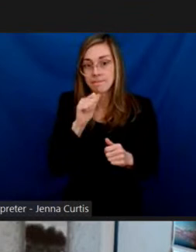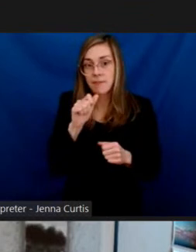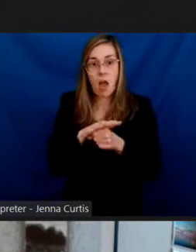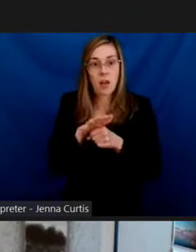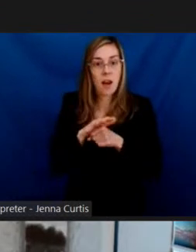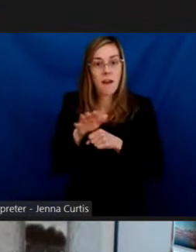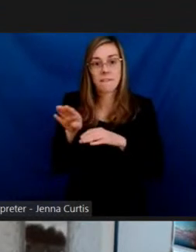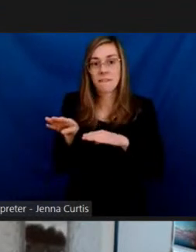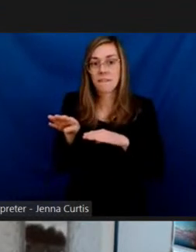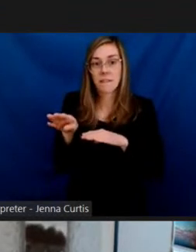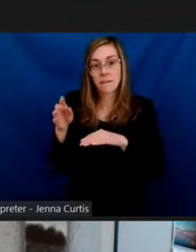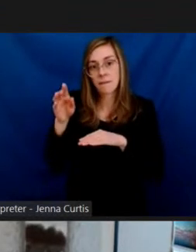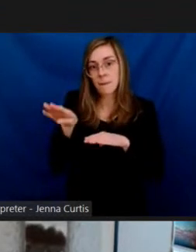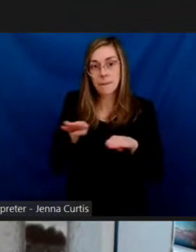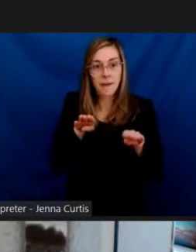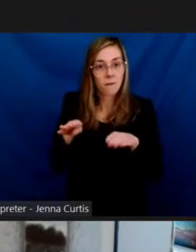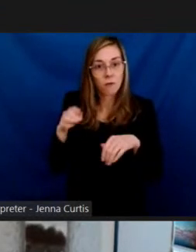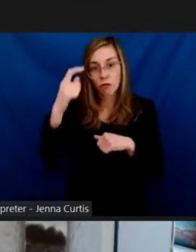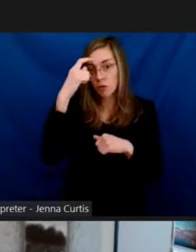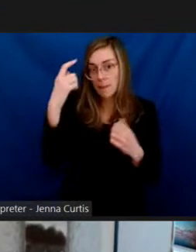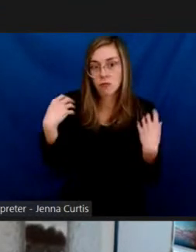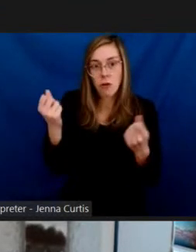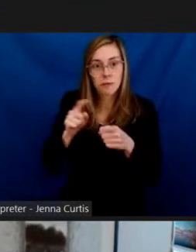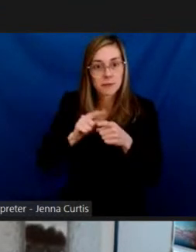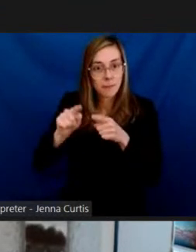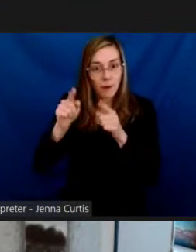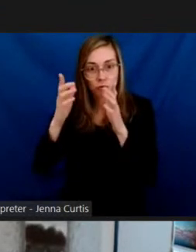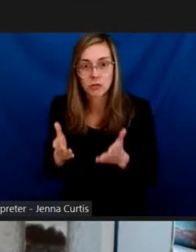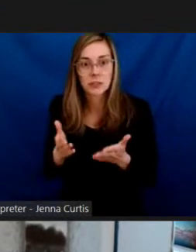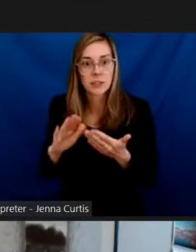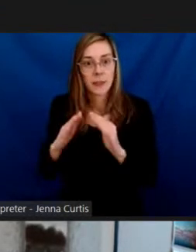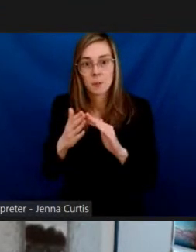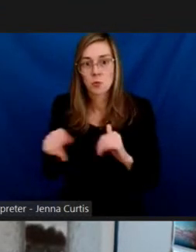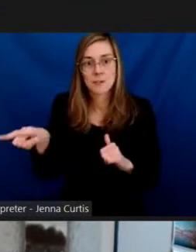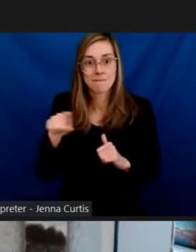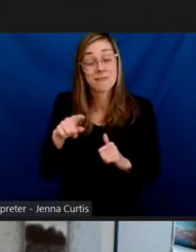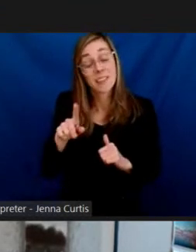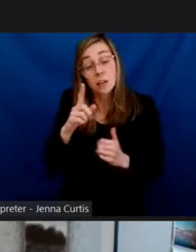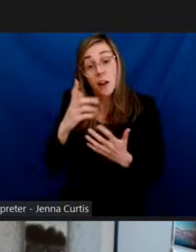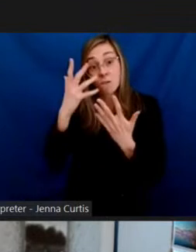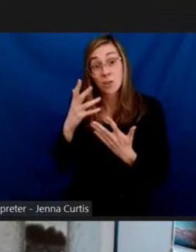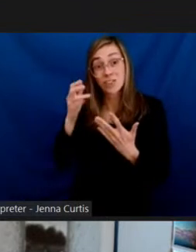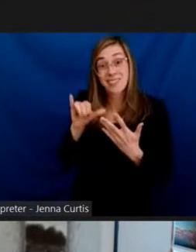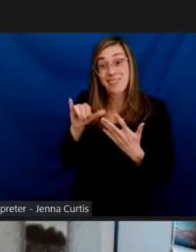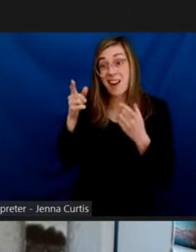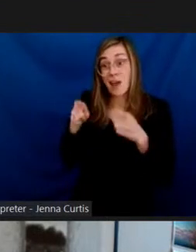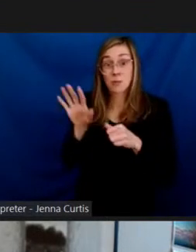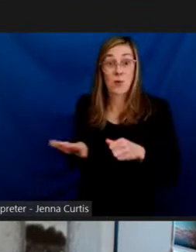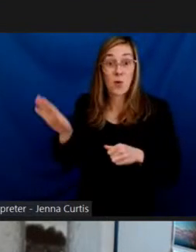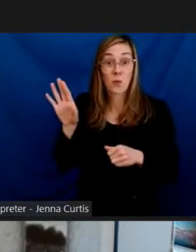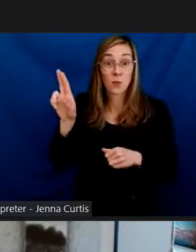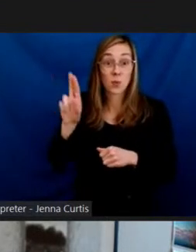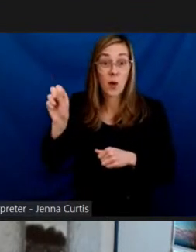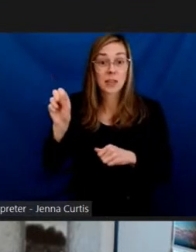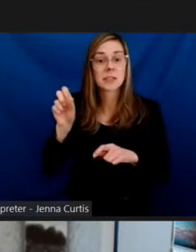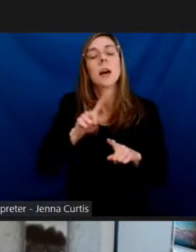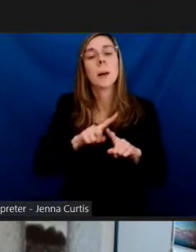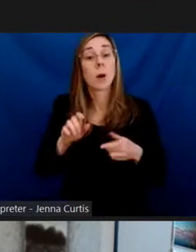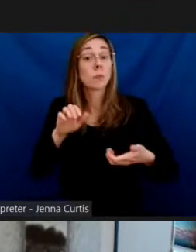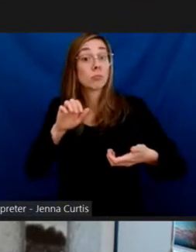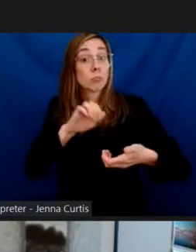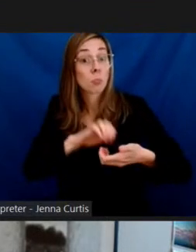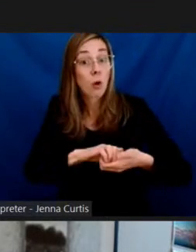specialists in the community right now, and that's unfortunately a national trend. But a partnership with Multnomah County